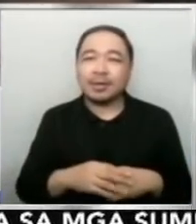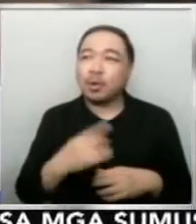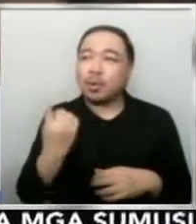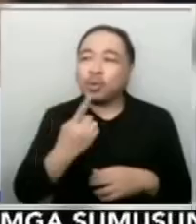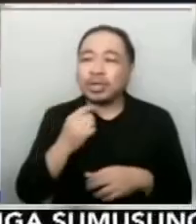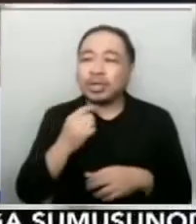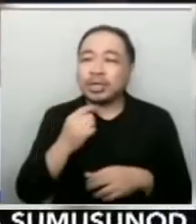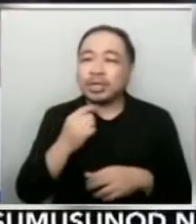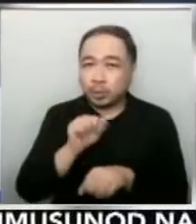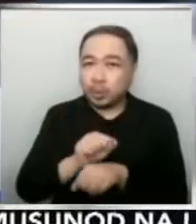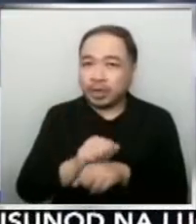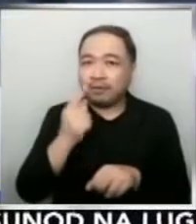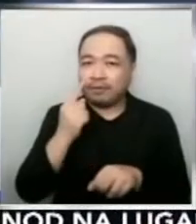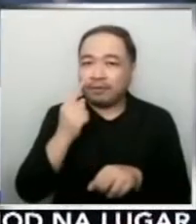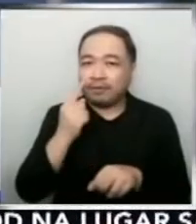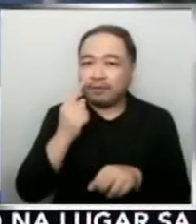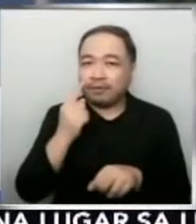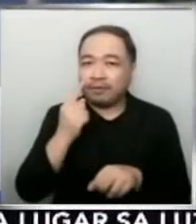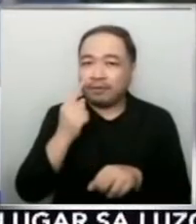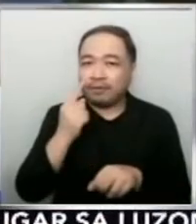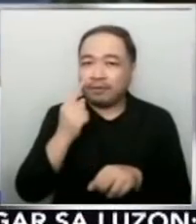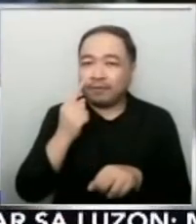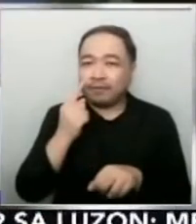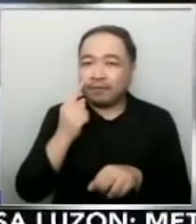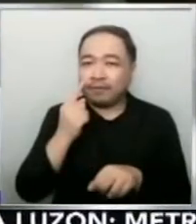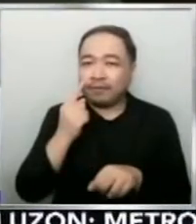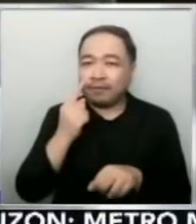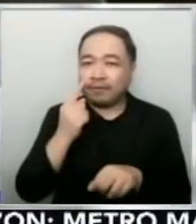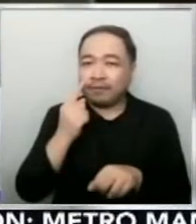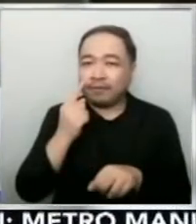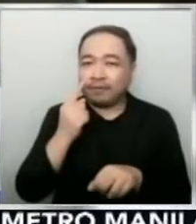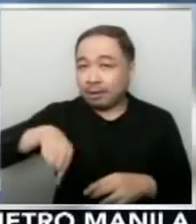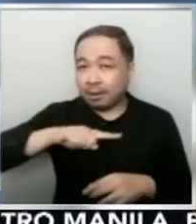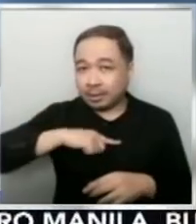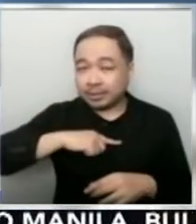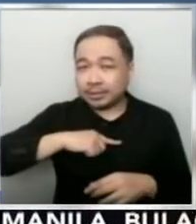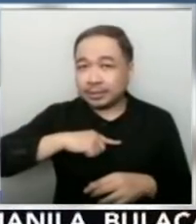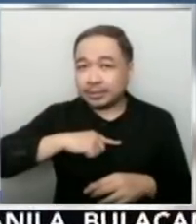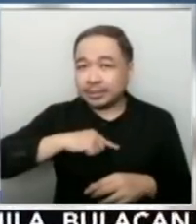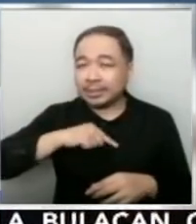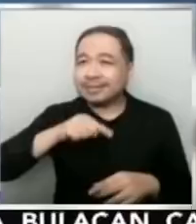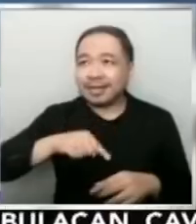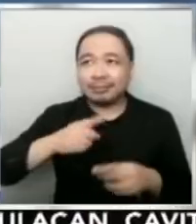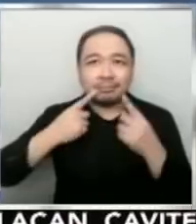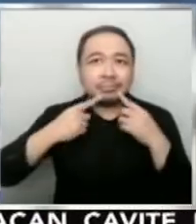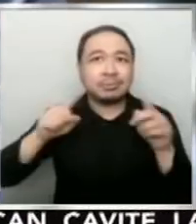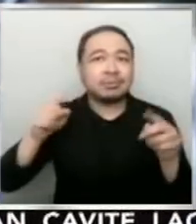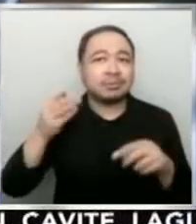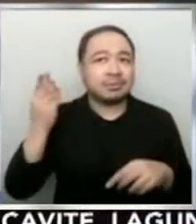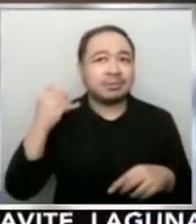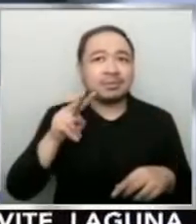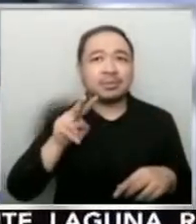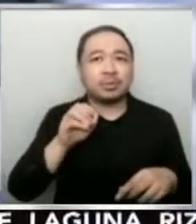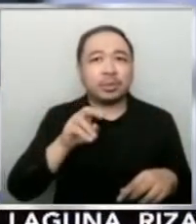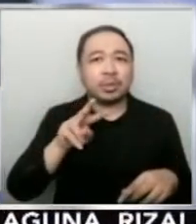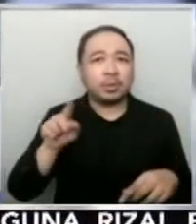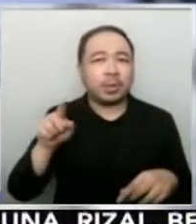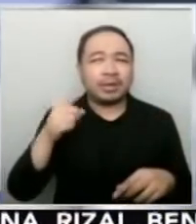was we taped in 2021 from siguro May to October. Kasi to be honest,